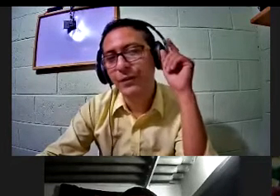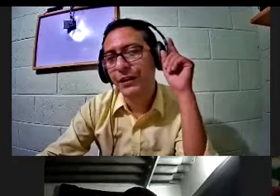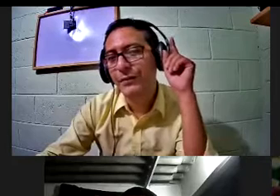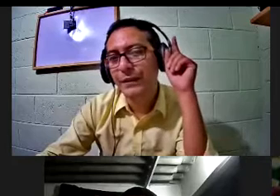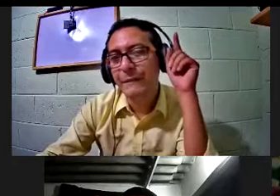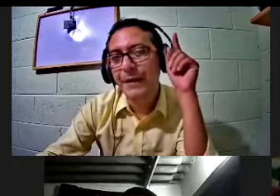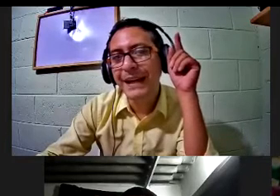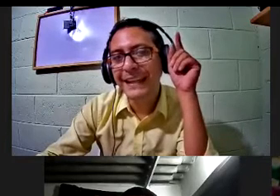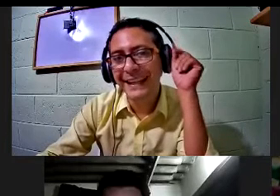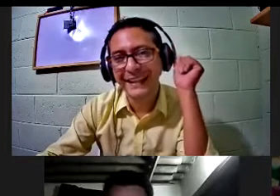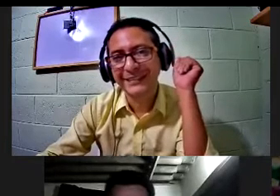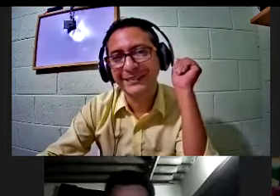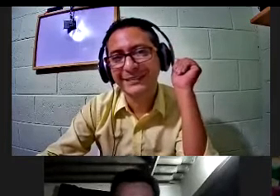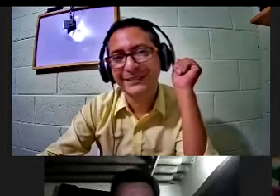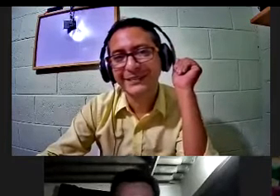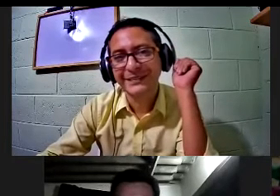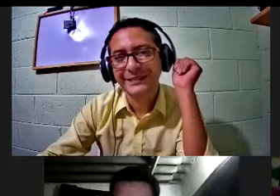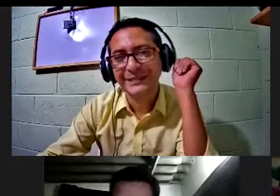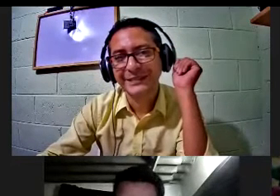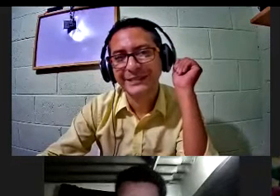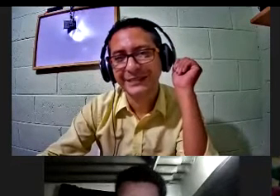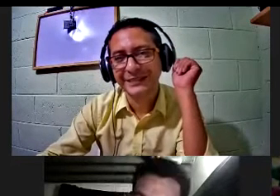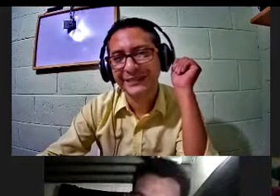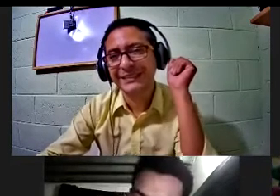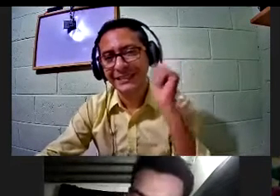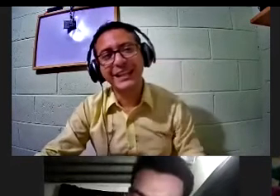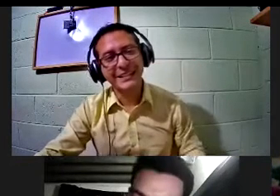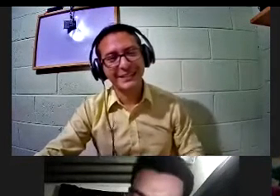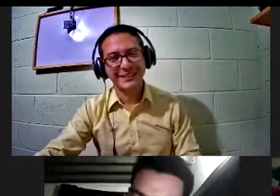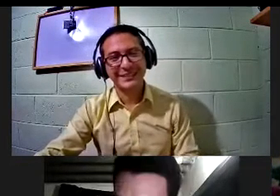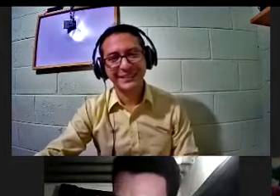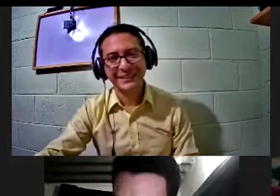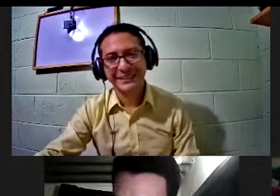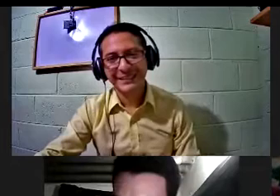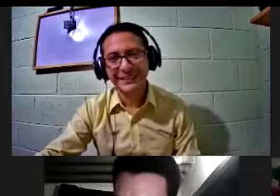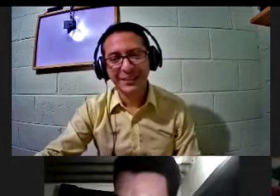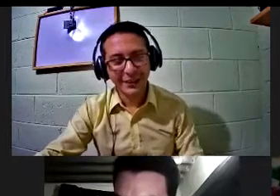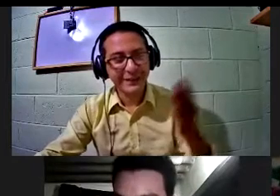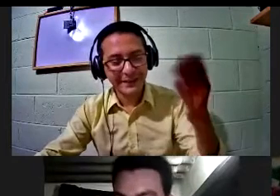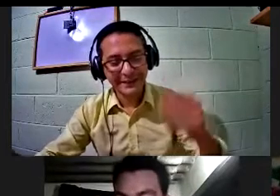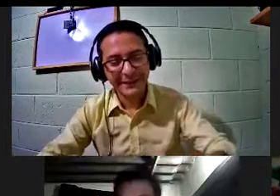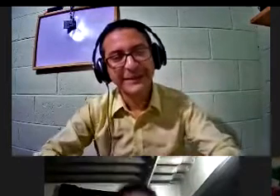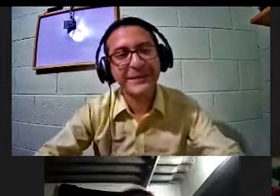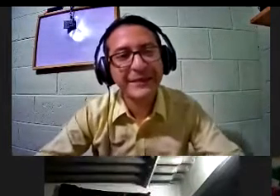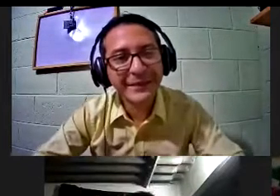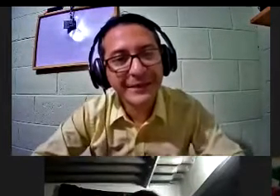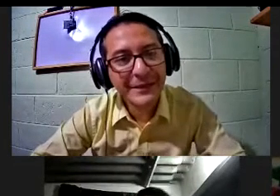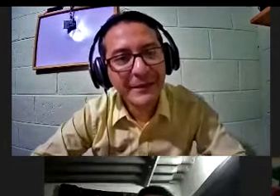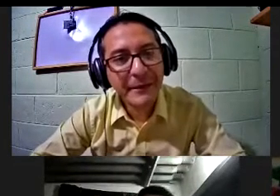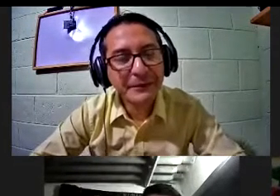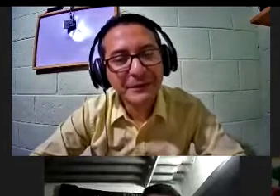You were working with Mariela. Ah, Mariela. Yes. Okay, Mariela.